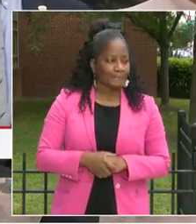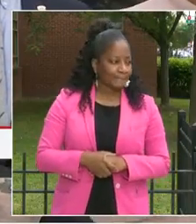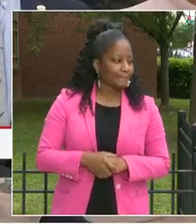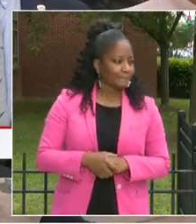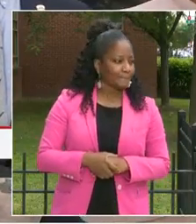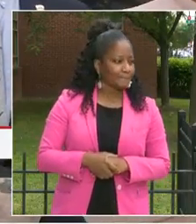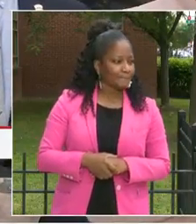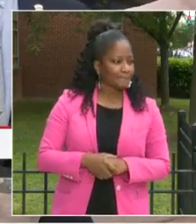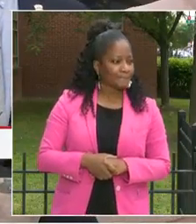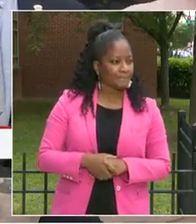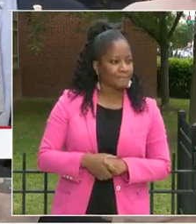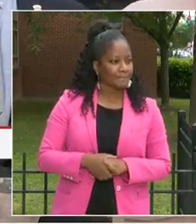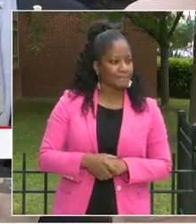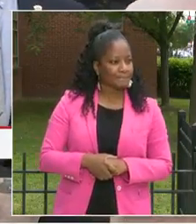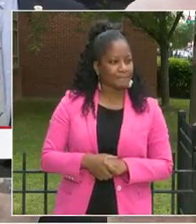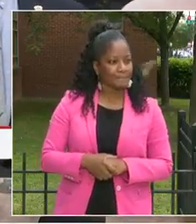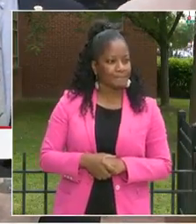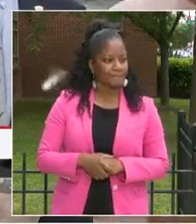Yes.